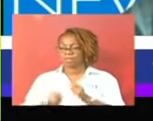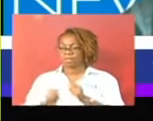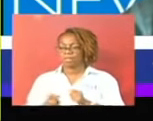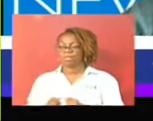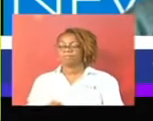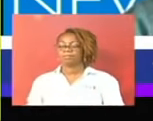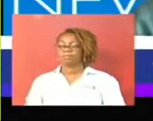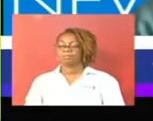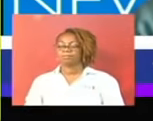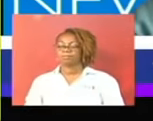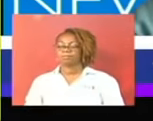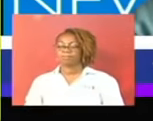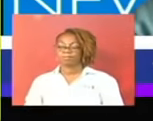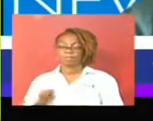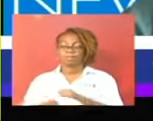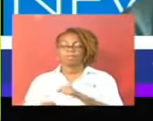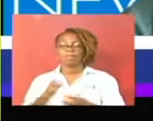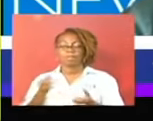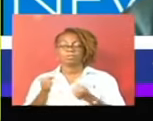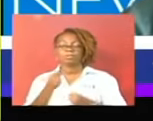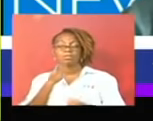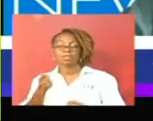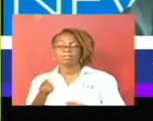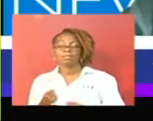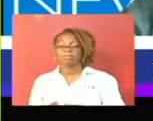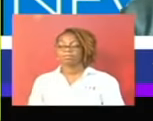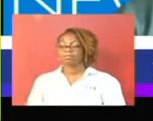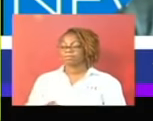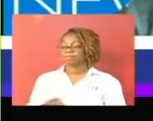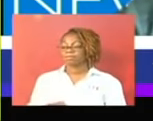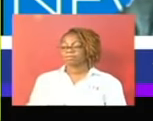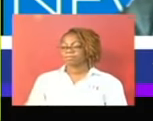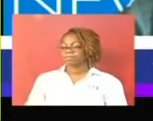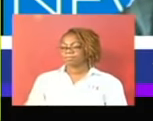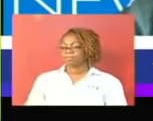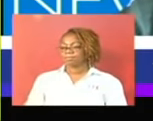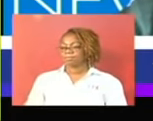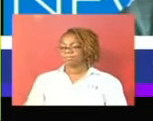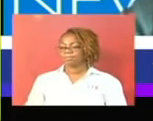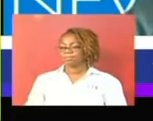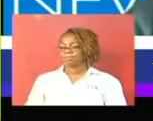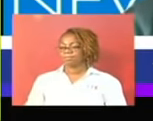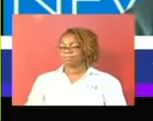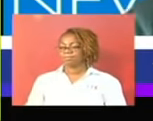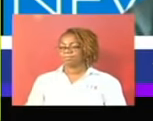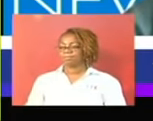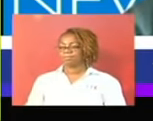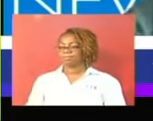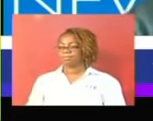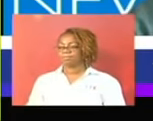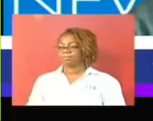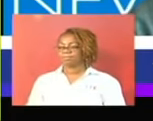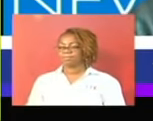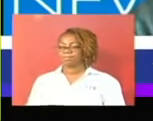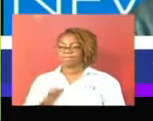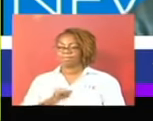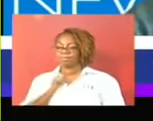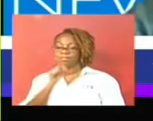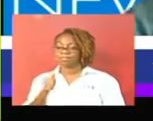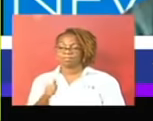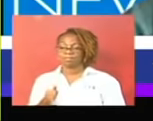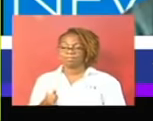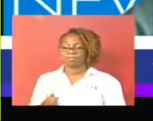wanted to say that my line of questioning was neither meant to be sensational nor nor